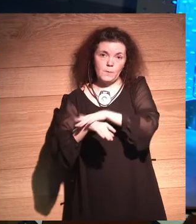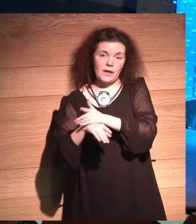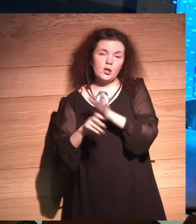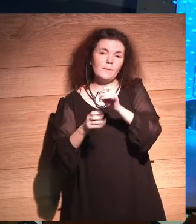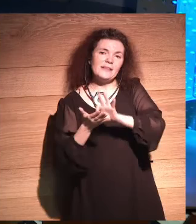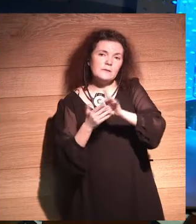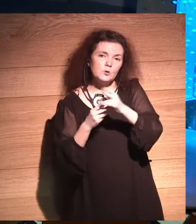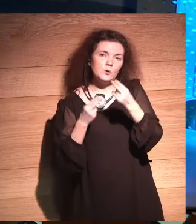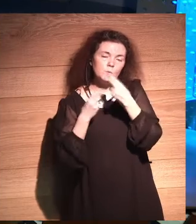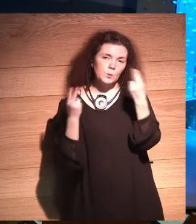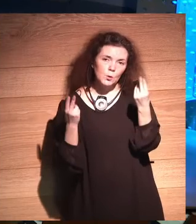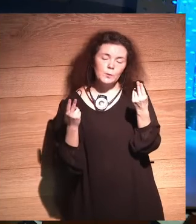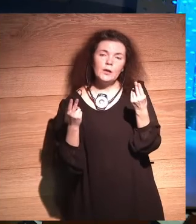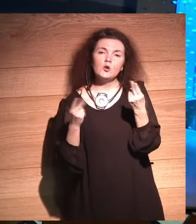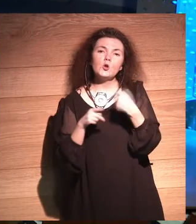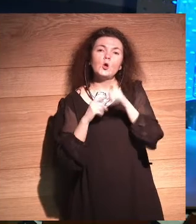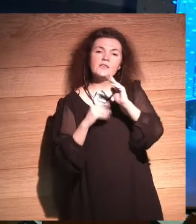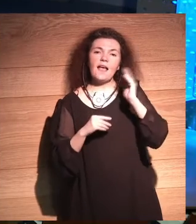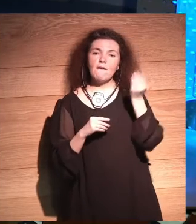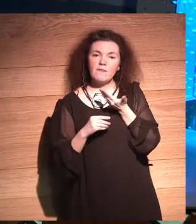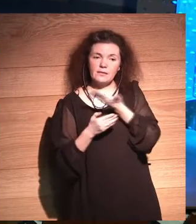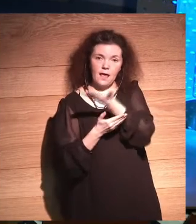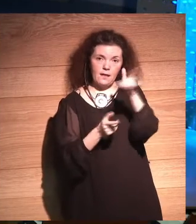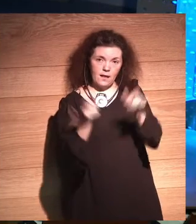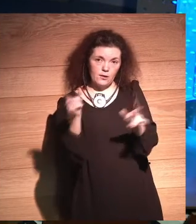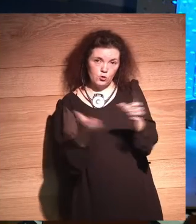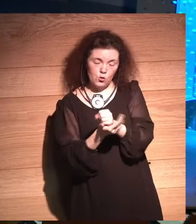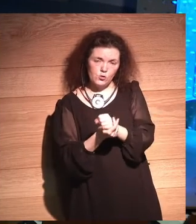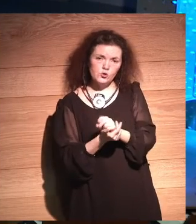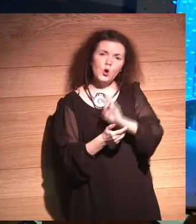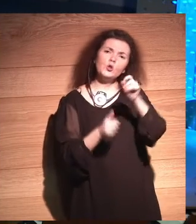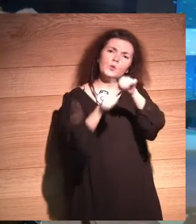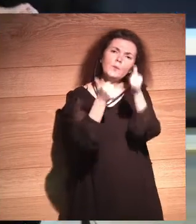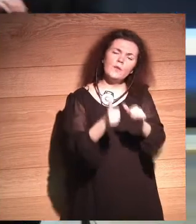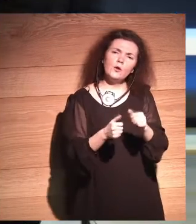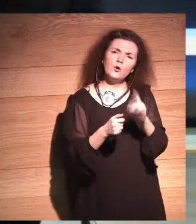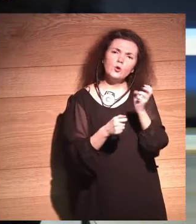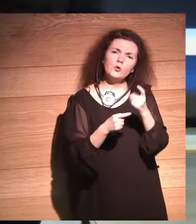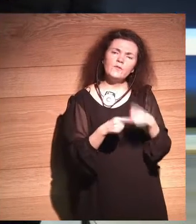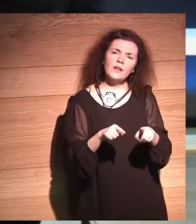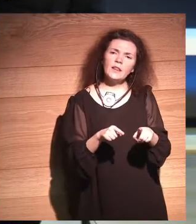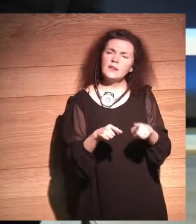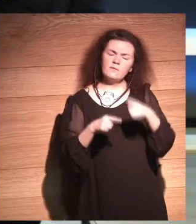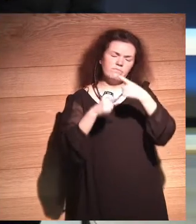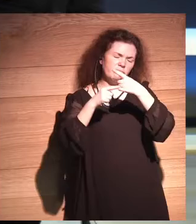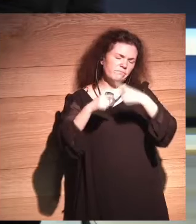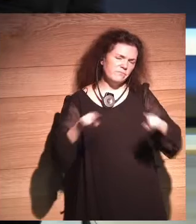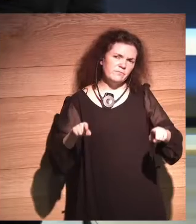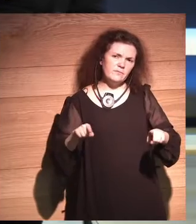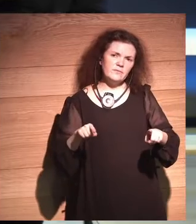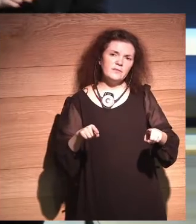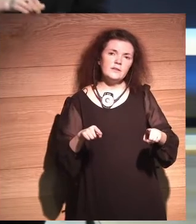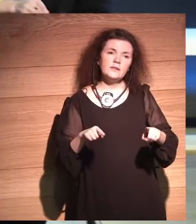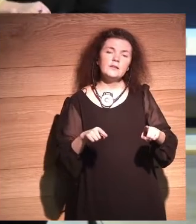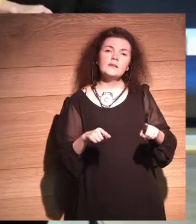afterwards there is an executive power that takes decisions or makes decisions on public services that affect us all. Another model,